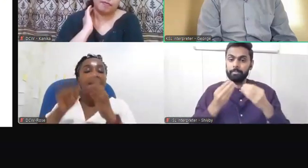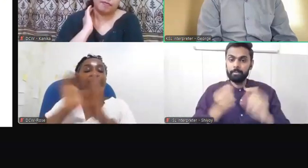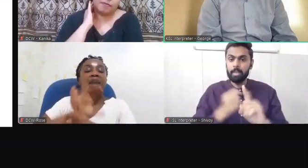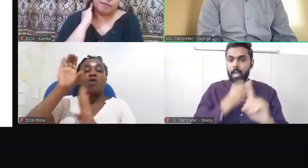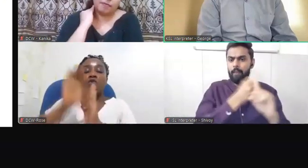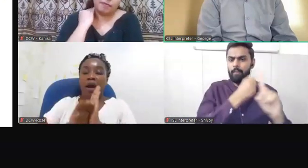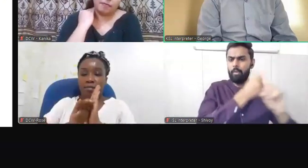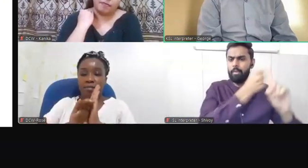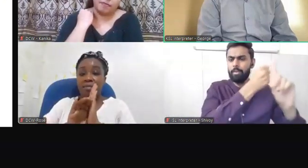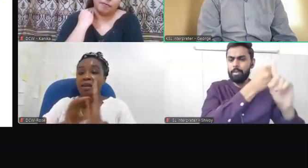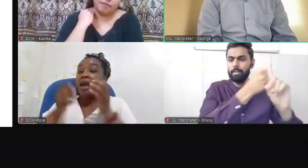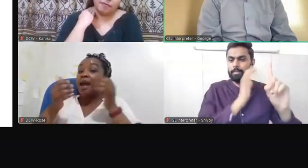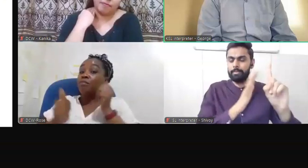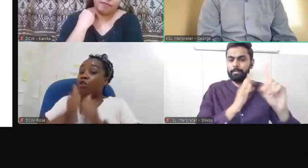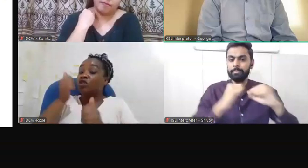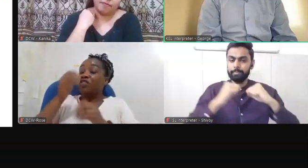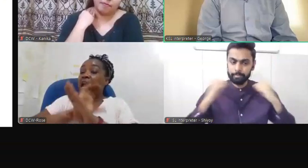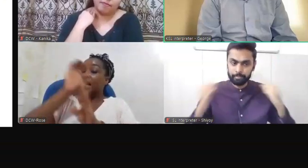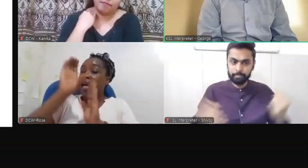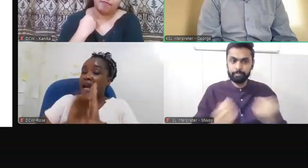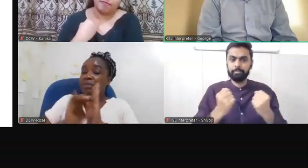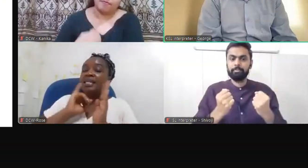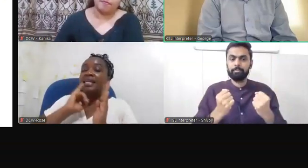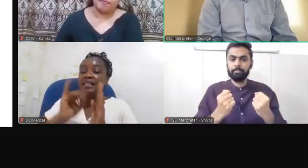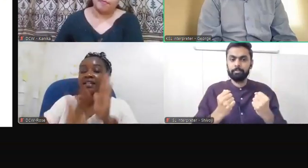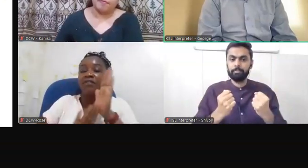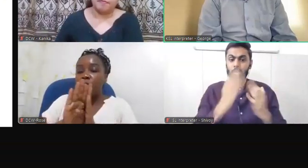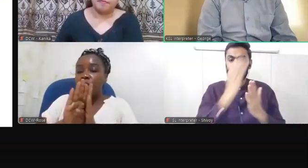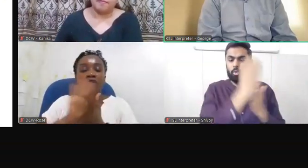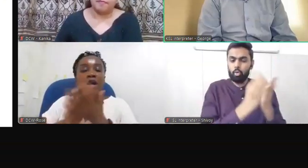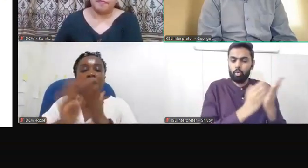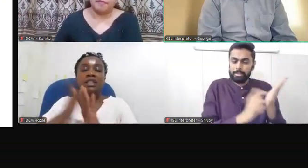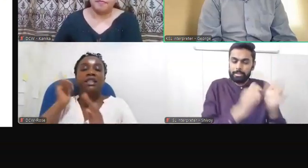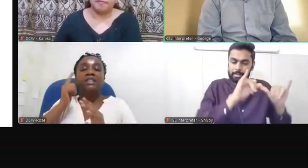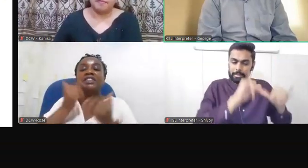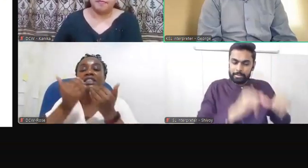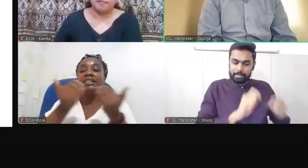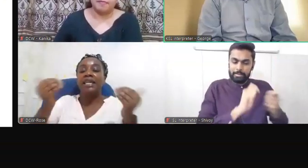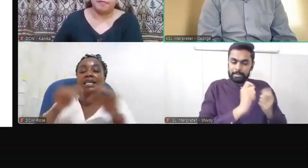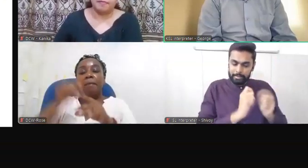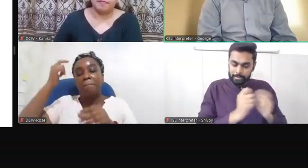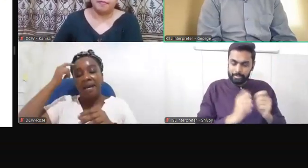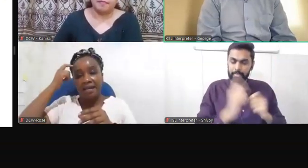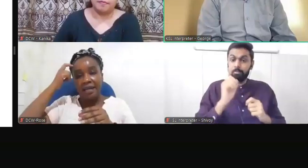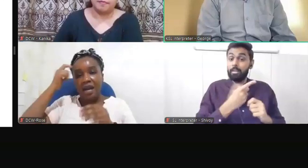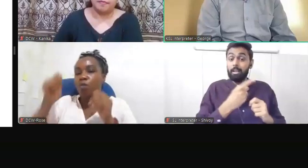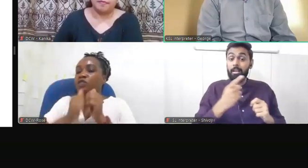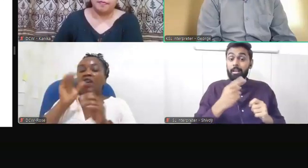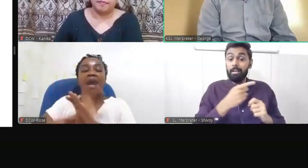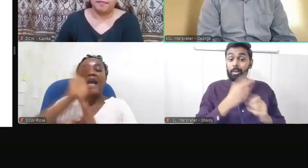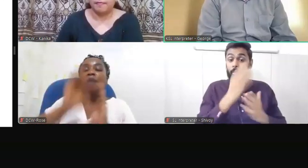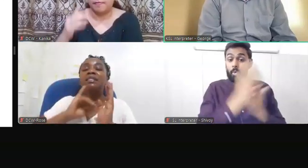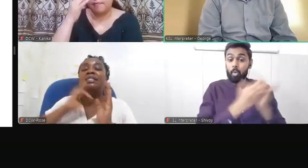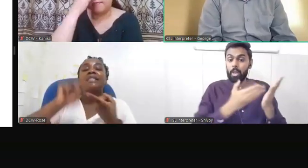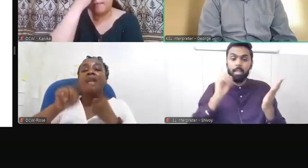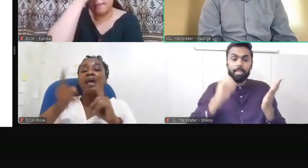efforts to change and adapt the curriculum, because most of the curriculum are developed without the deaf children